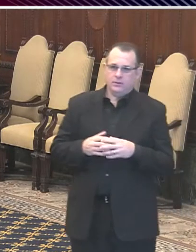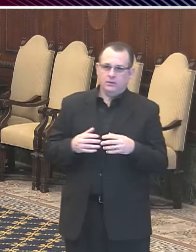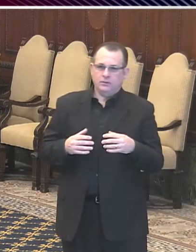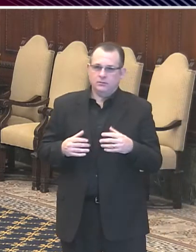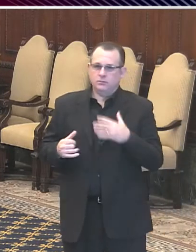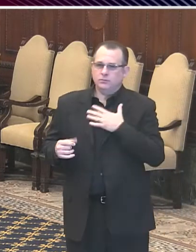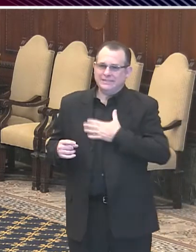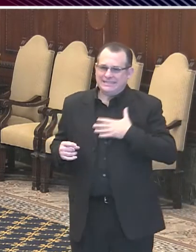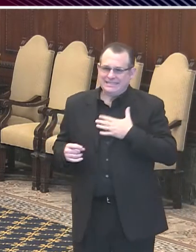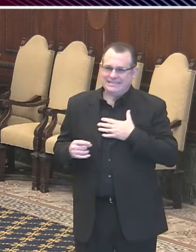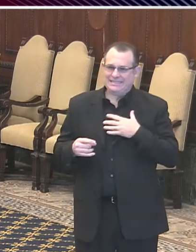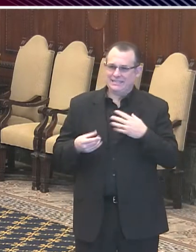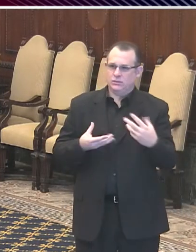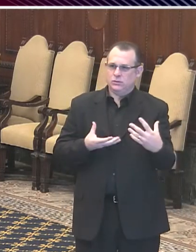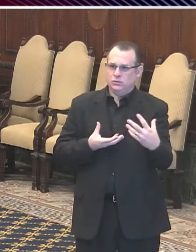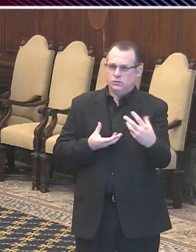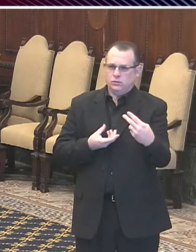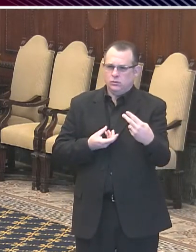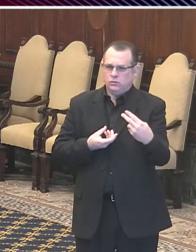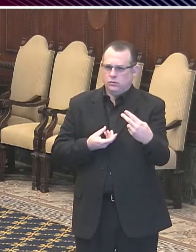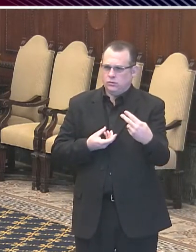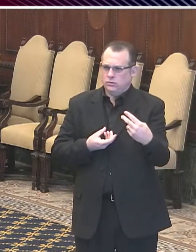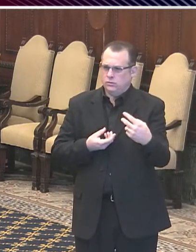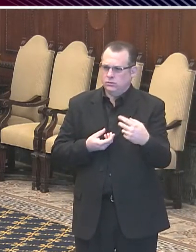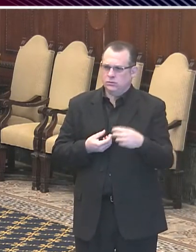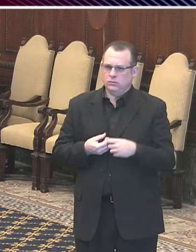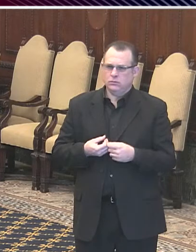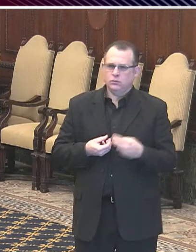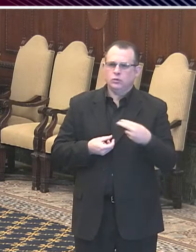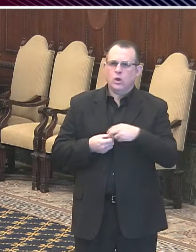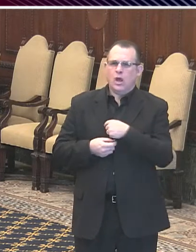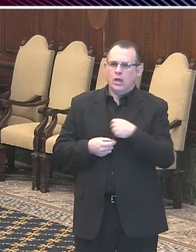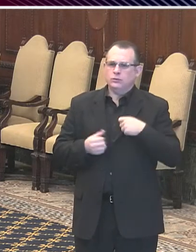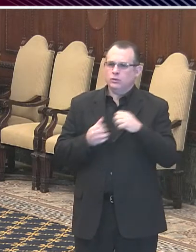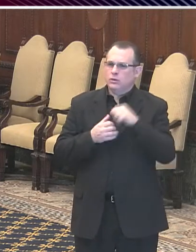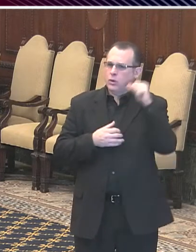us again with your audio and video.